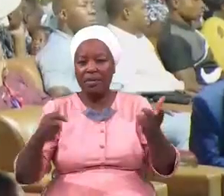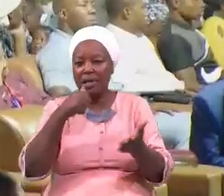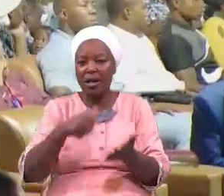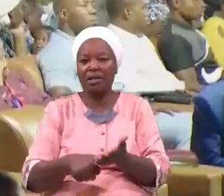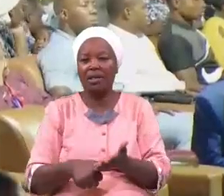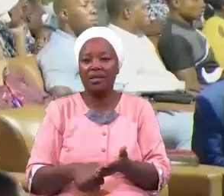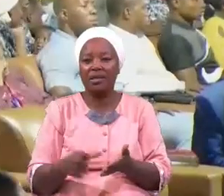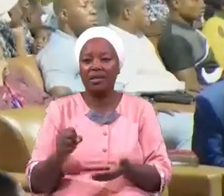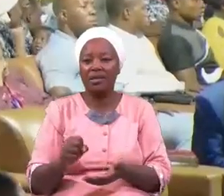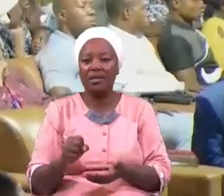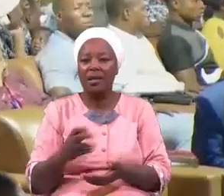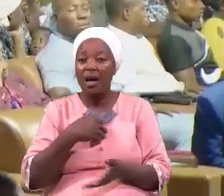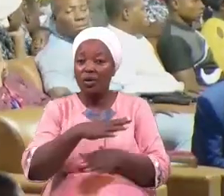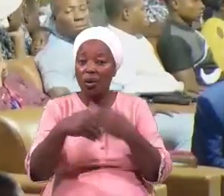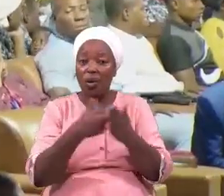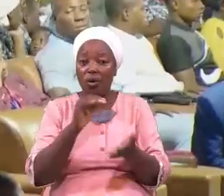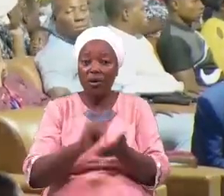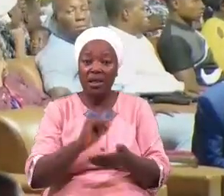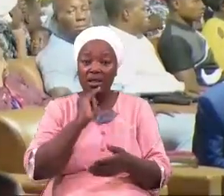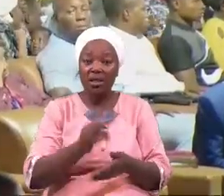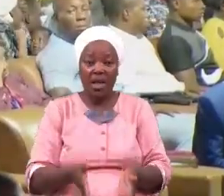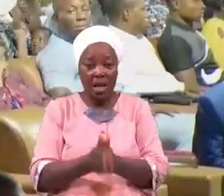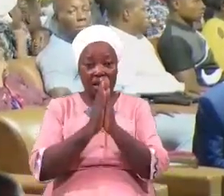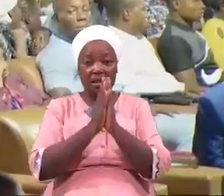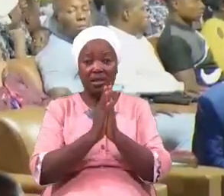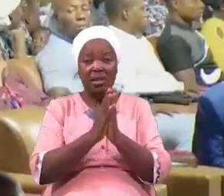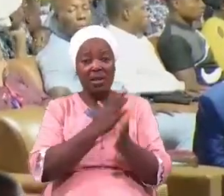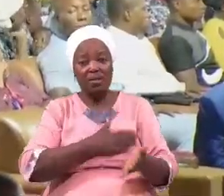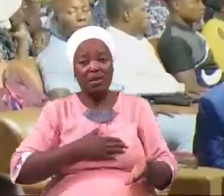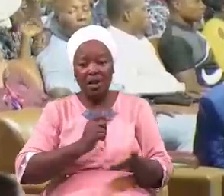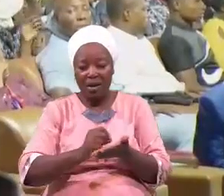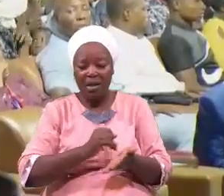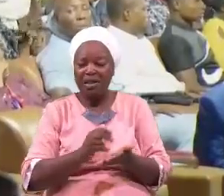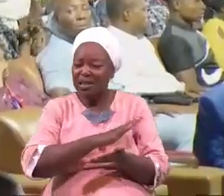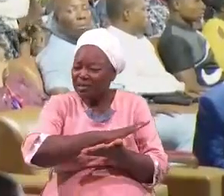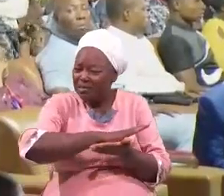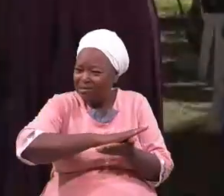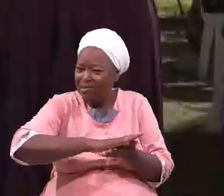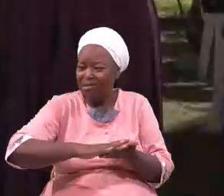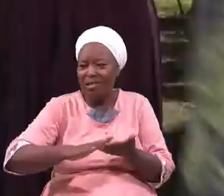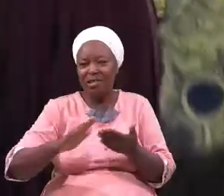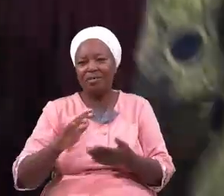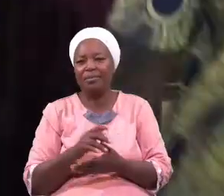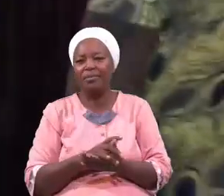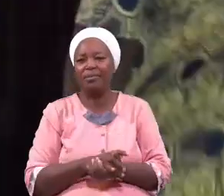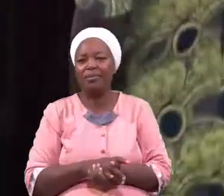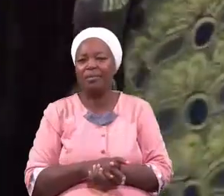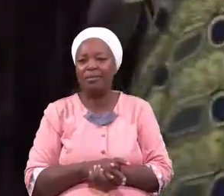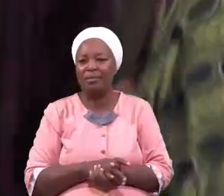And all that is required, write it legibly, clearly.